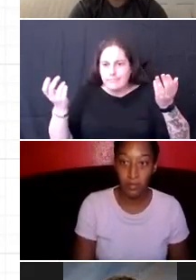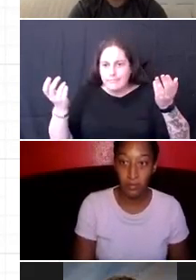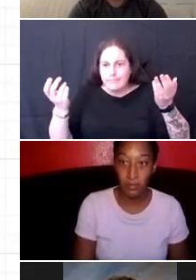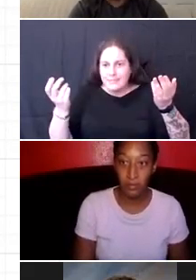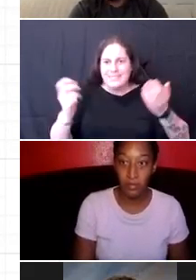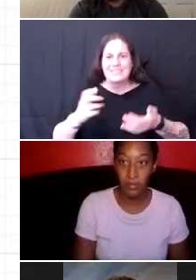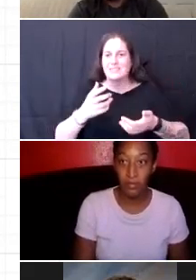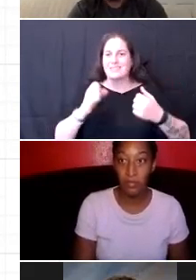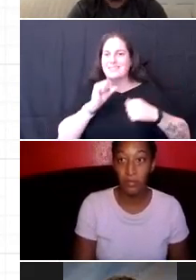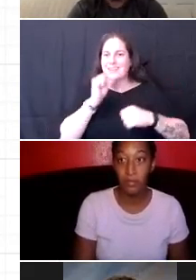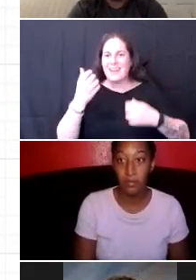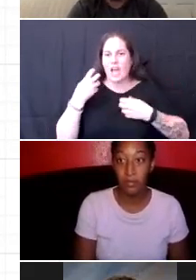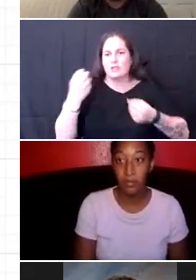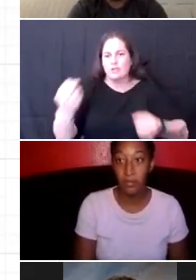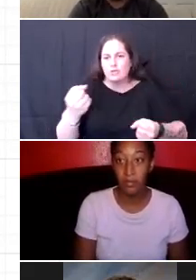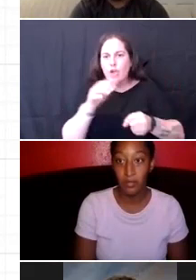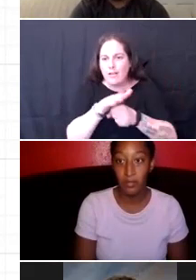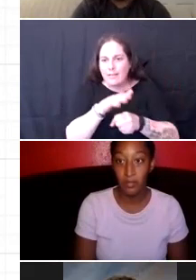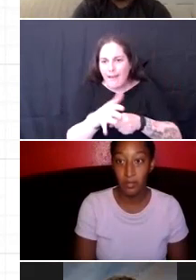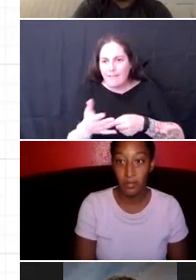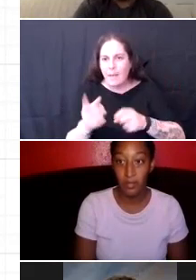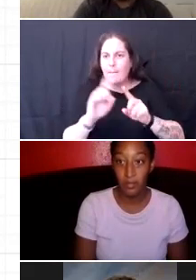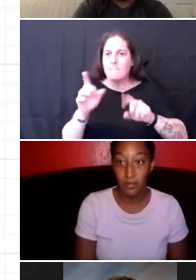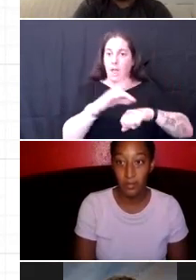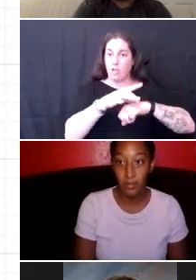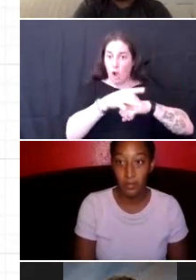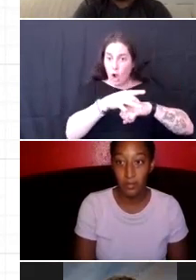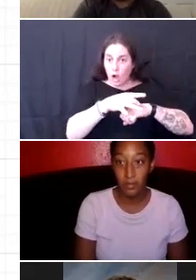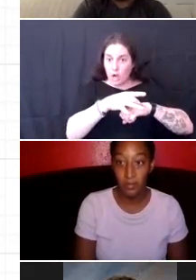But now a big planet like the Earth, yeah,